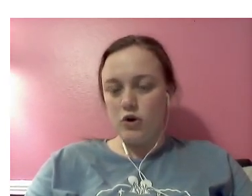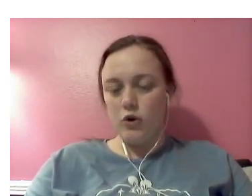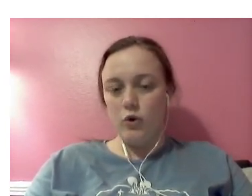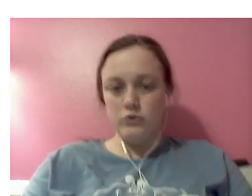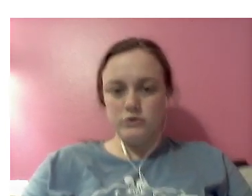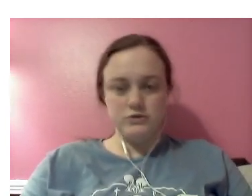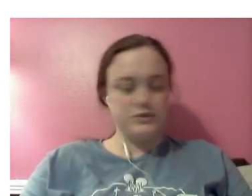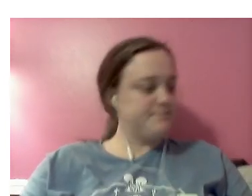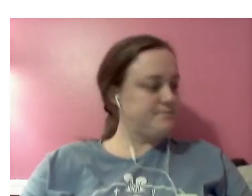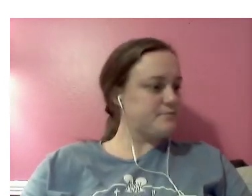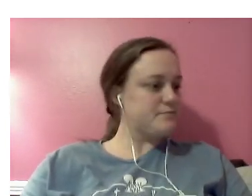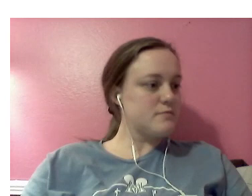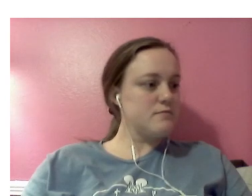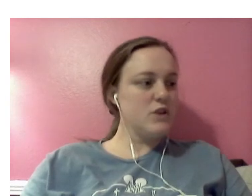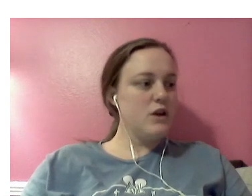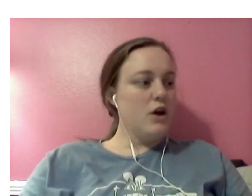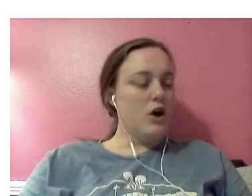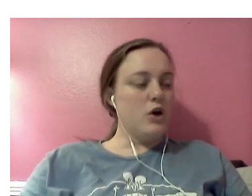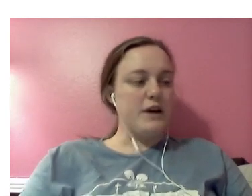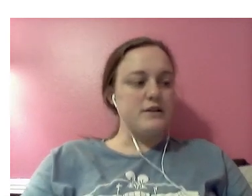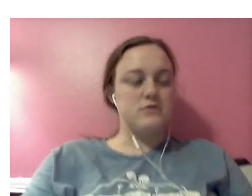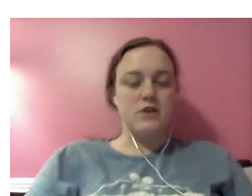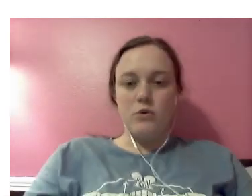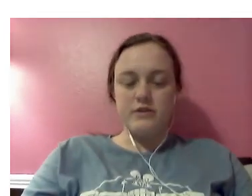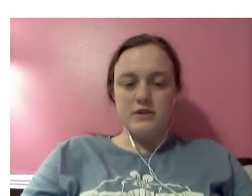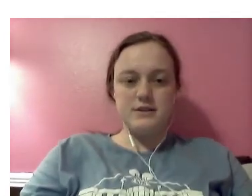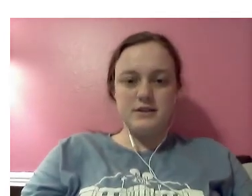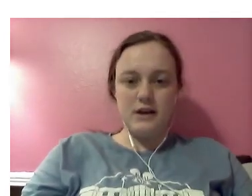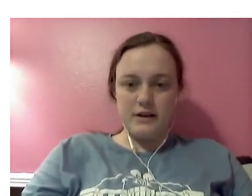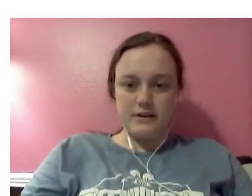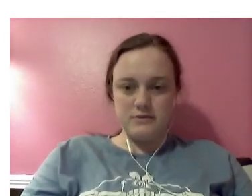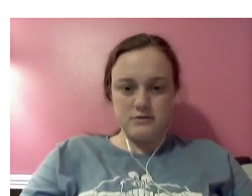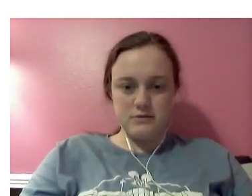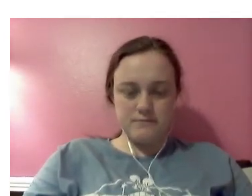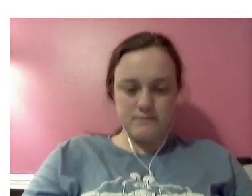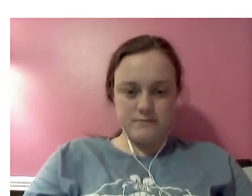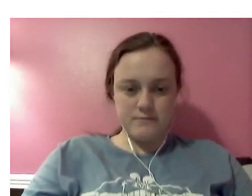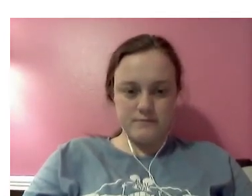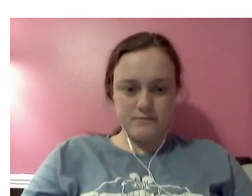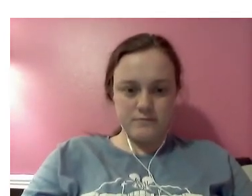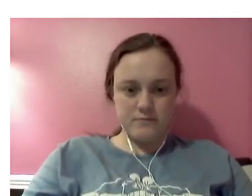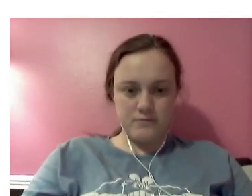be old. Okay, so these signs.